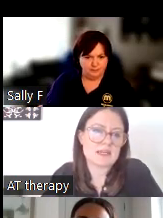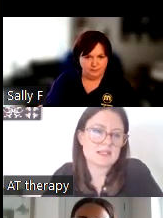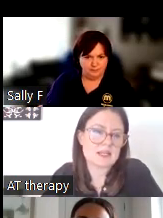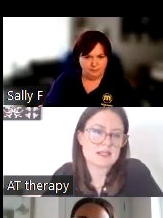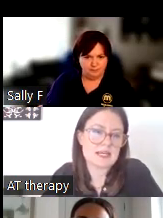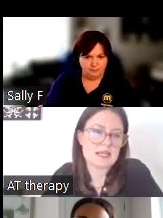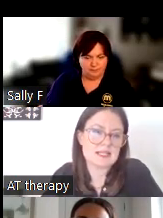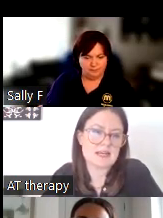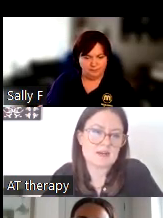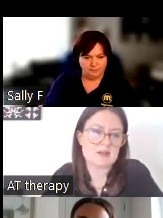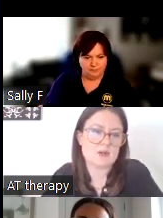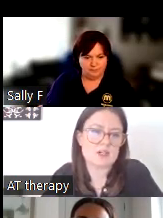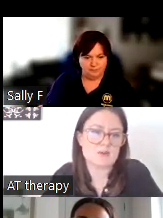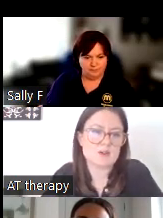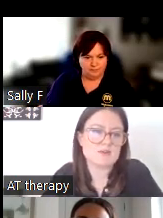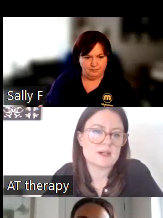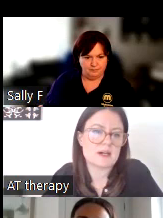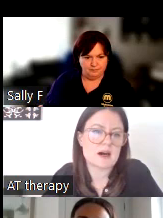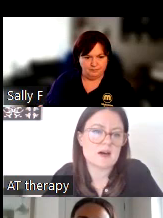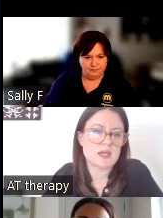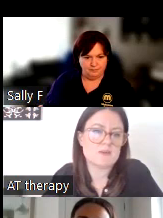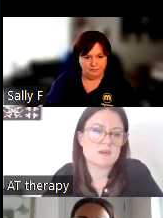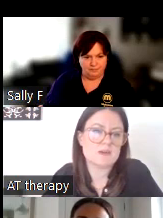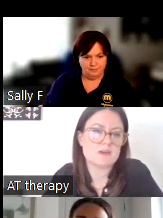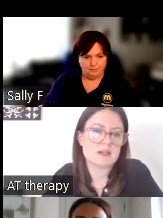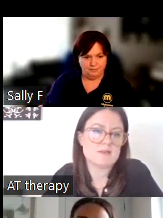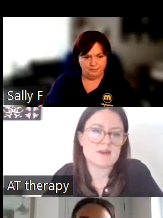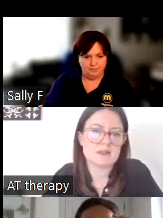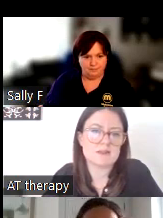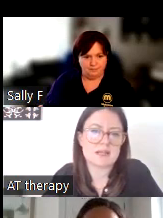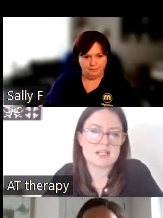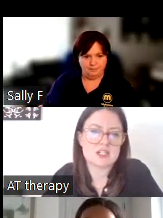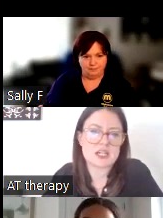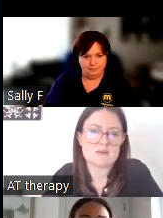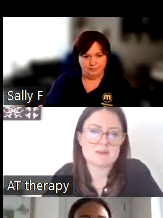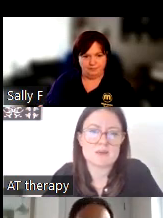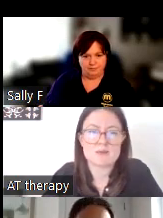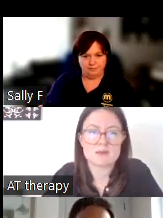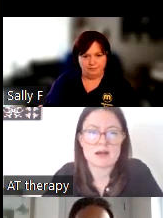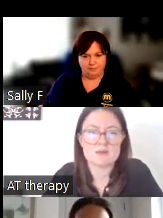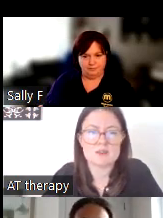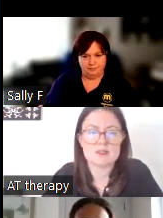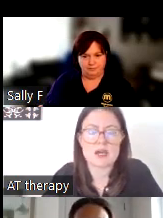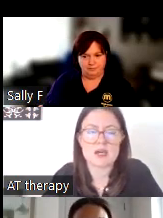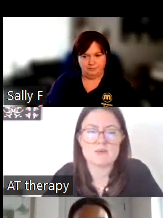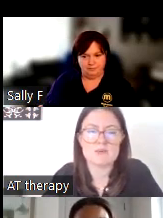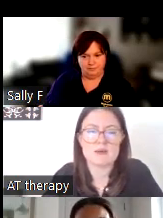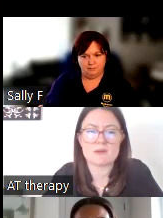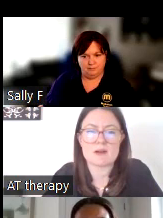So the things that the safeguarding workshop cover are people, family relationships, people around